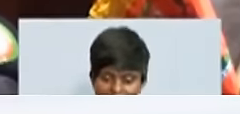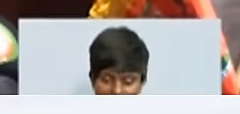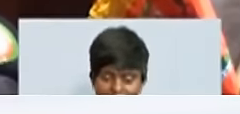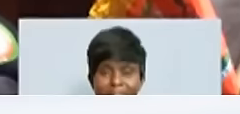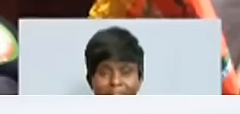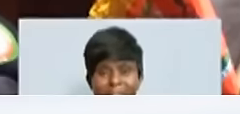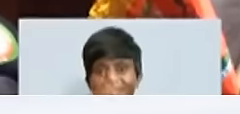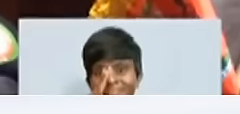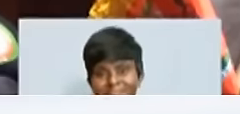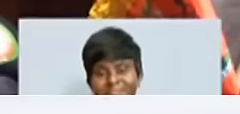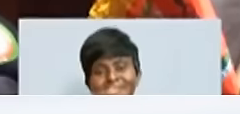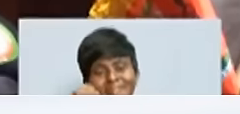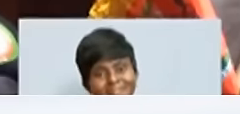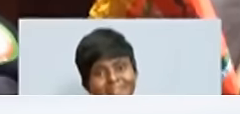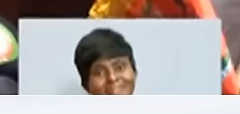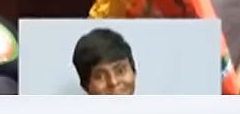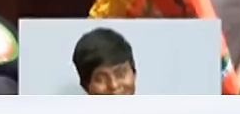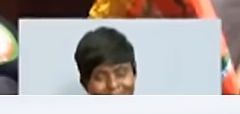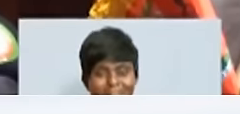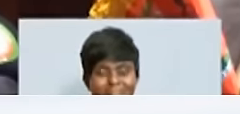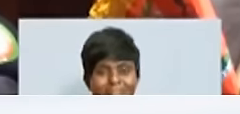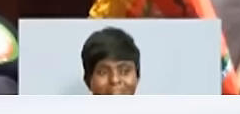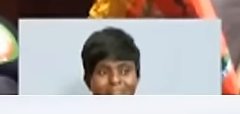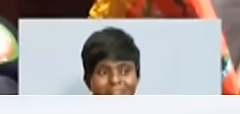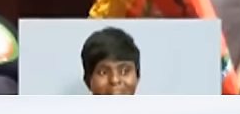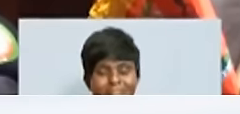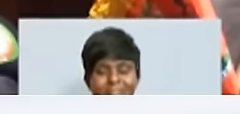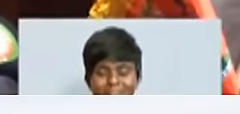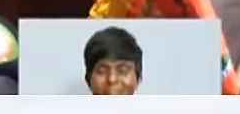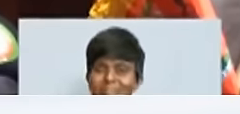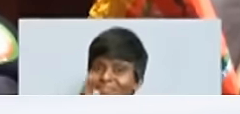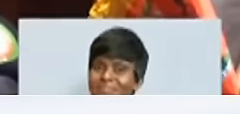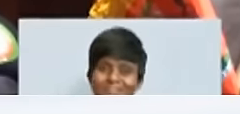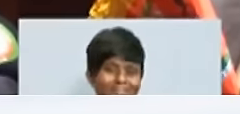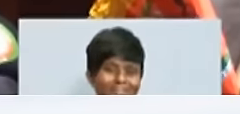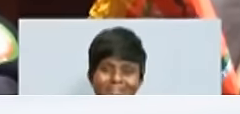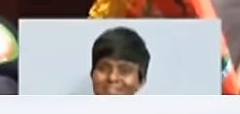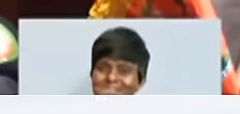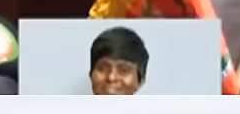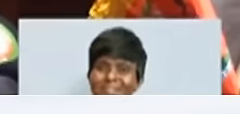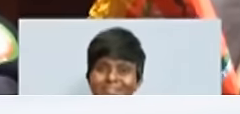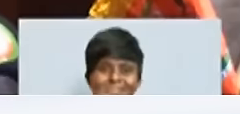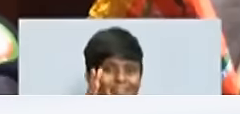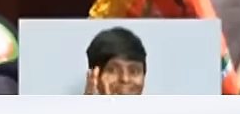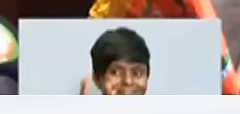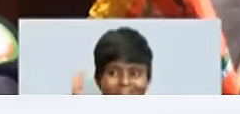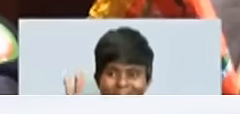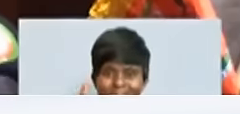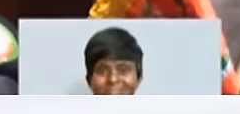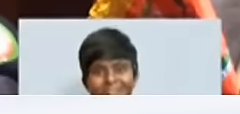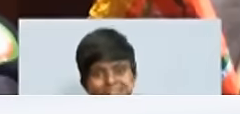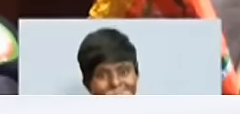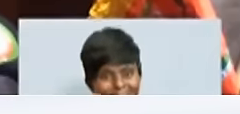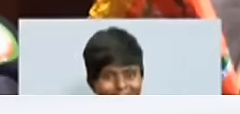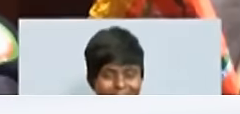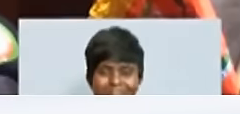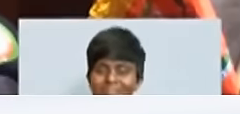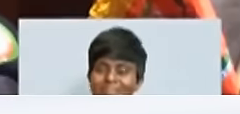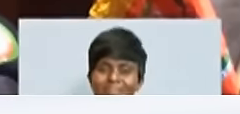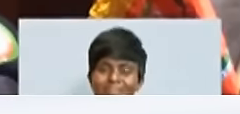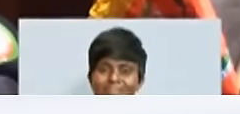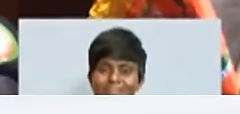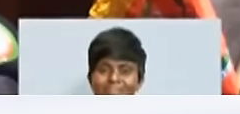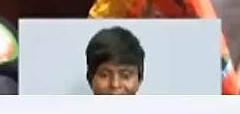Speaker, hard work, and not laziness, not queuing for handouts,